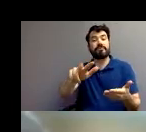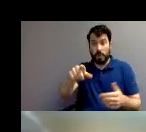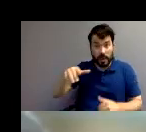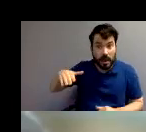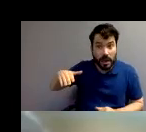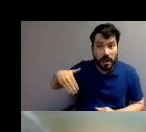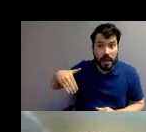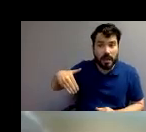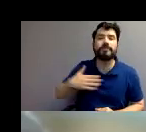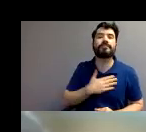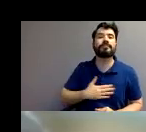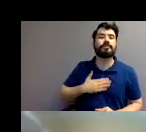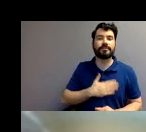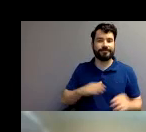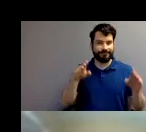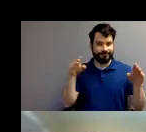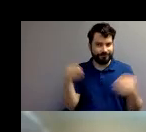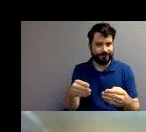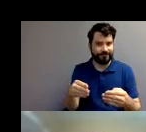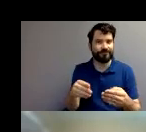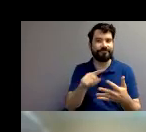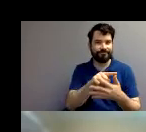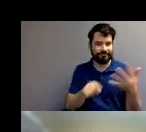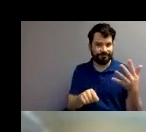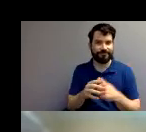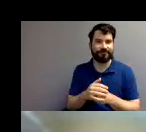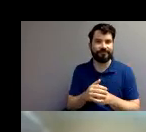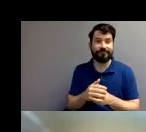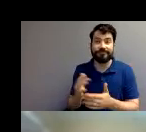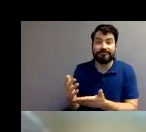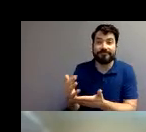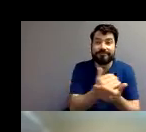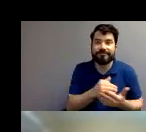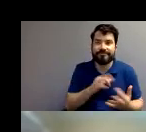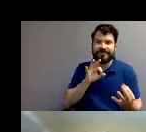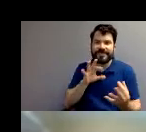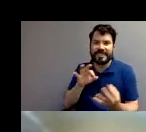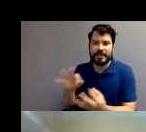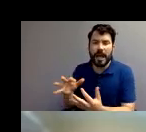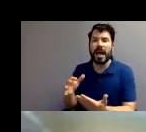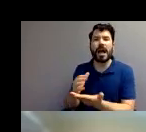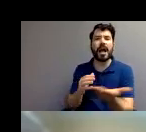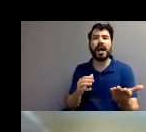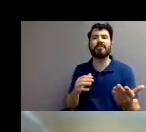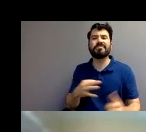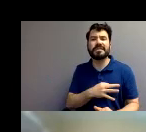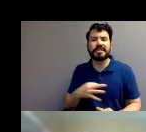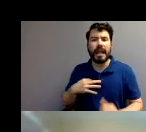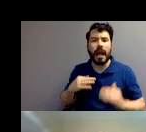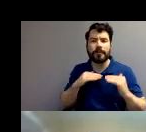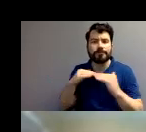should start to focus on the following things: getting feedback from peers and customers through our 360